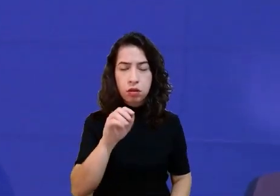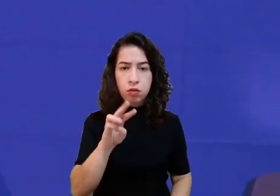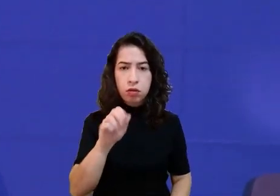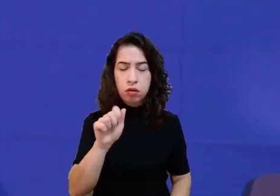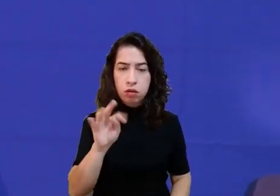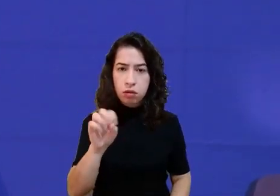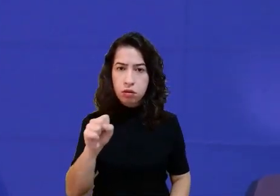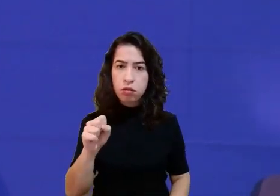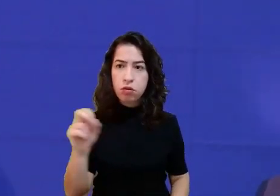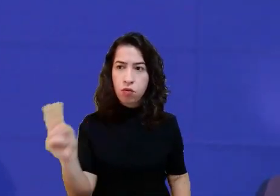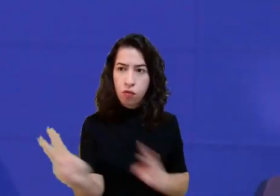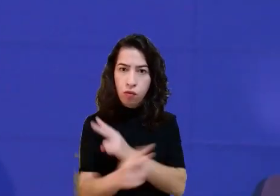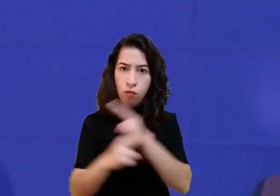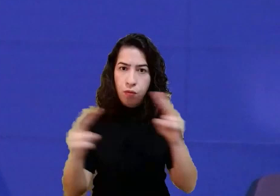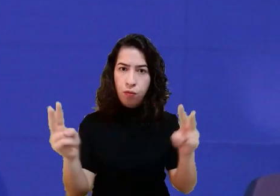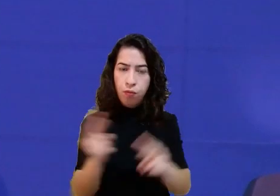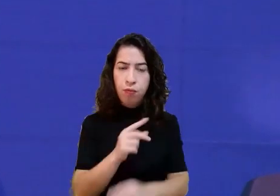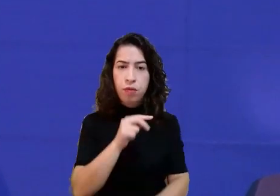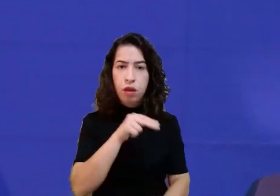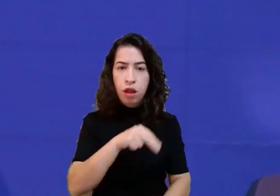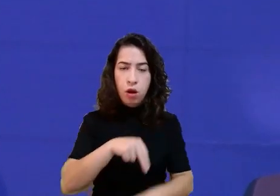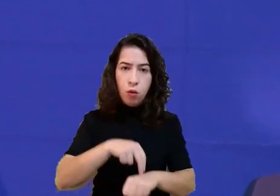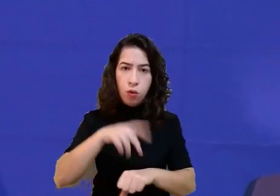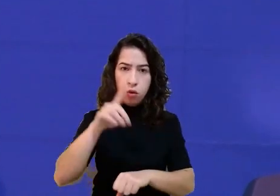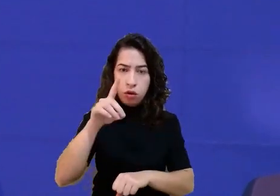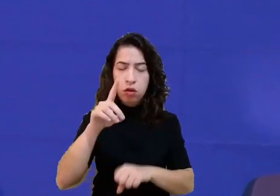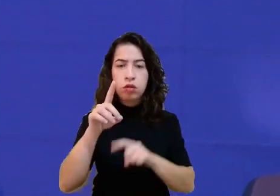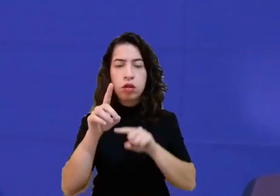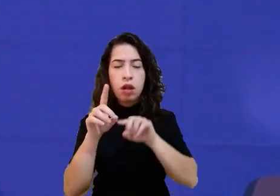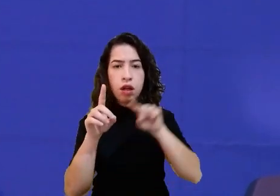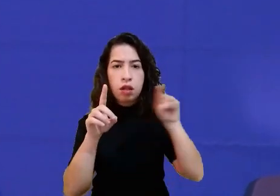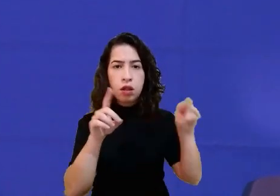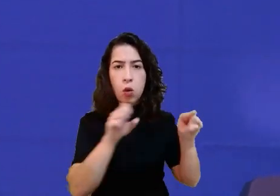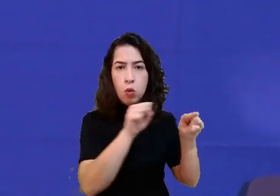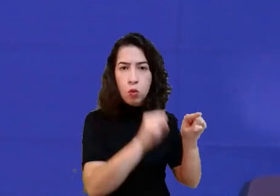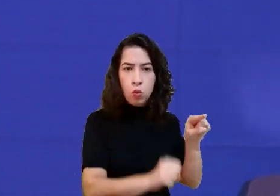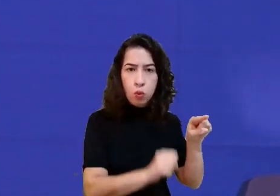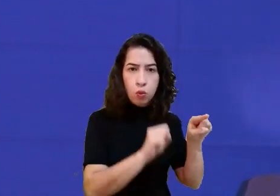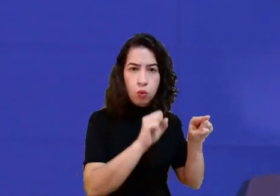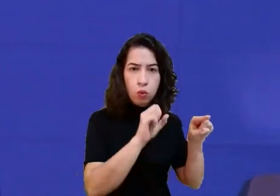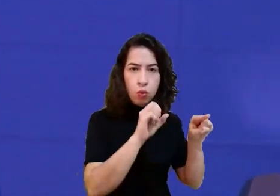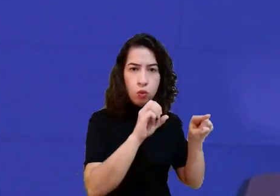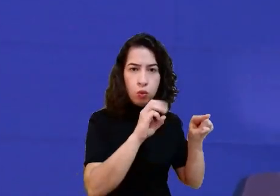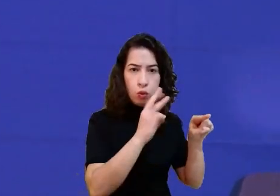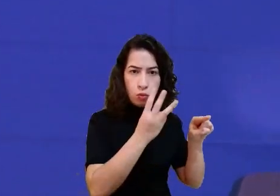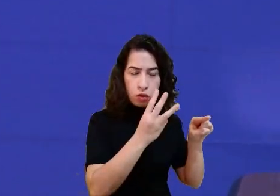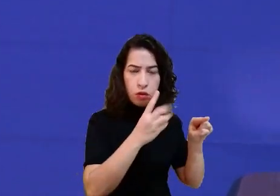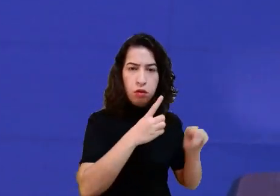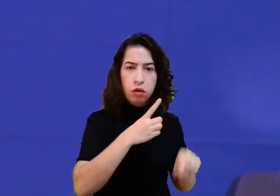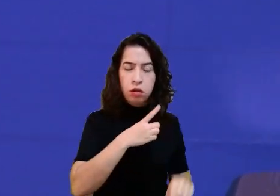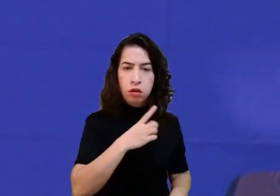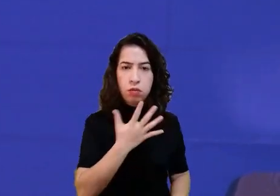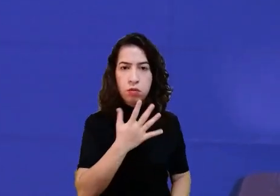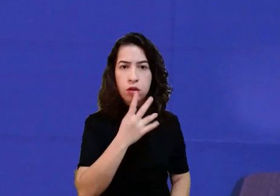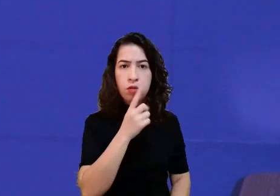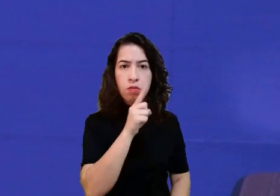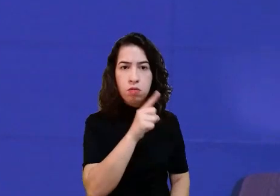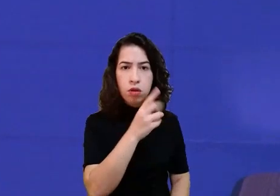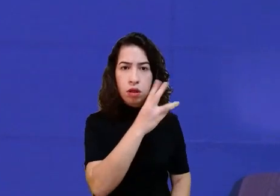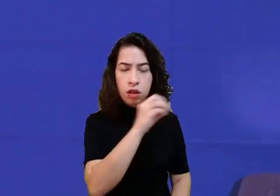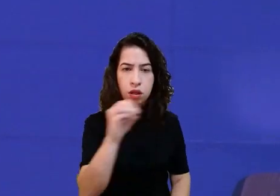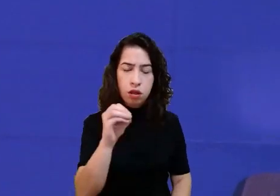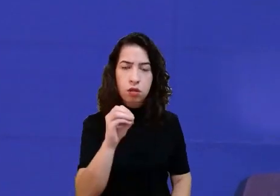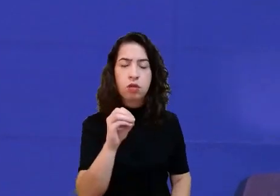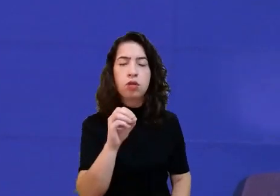wind in the oceans in northeast, from Rio Grande do Norte to Maranhão, 300 gigawatts of